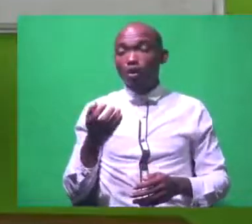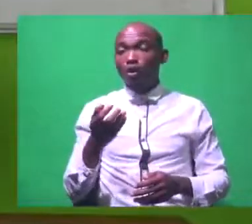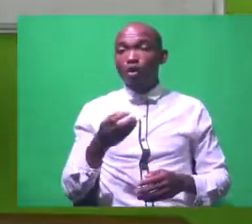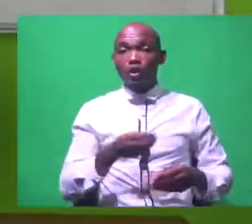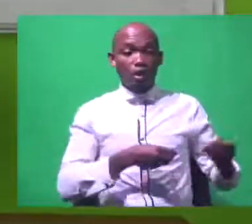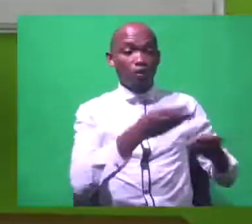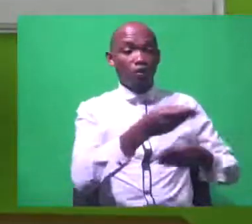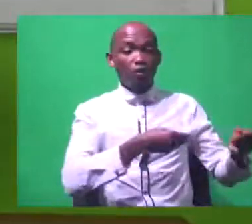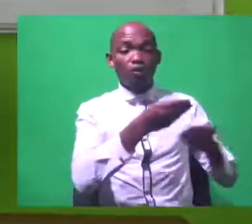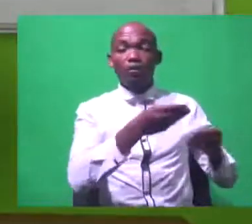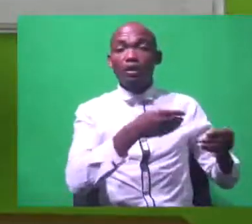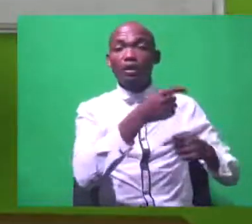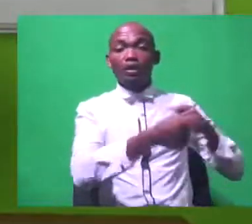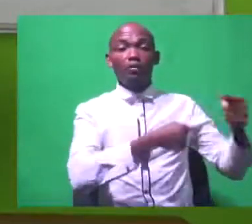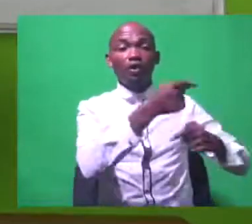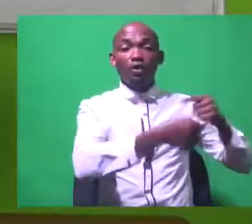development